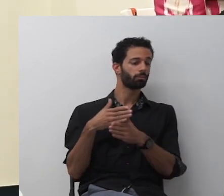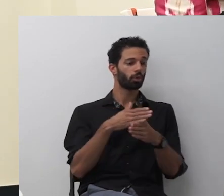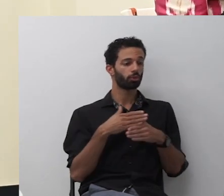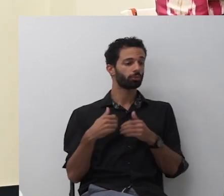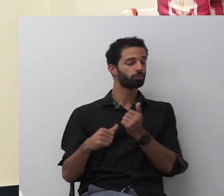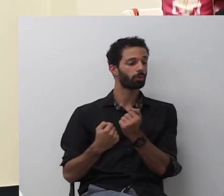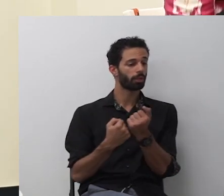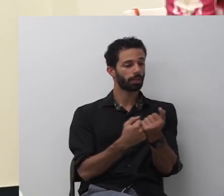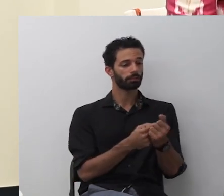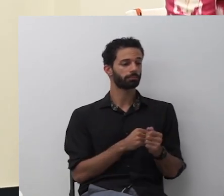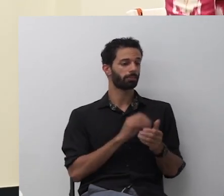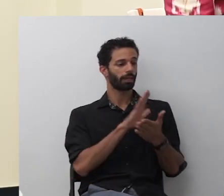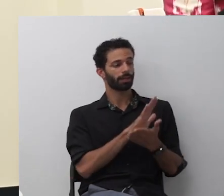nonprofit,